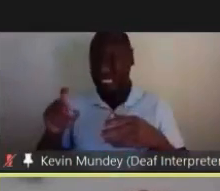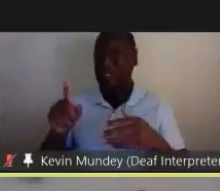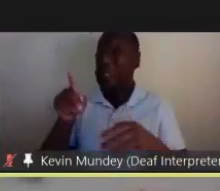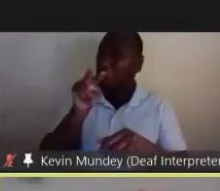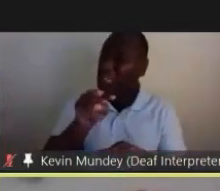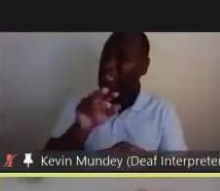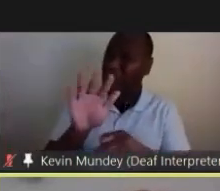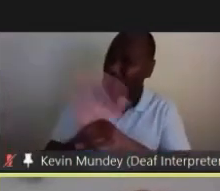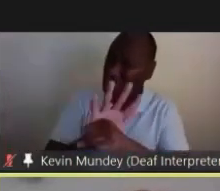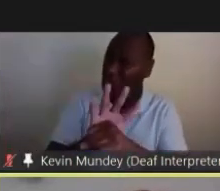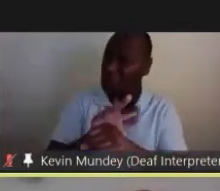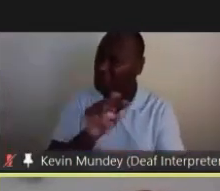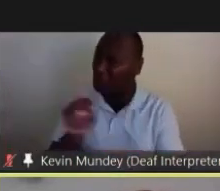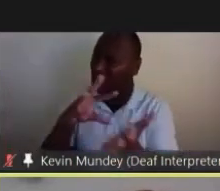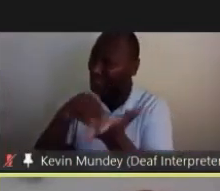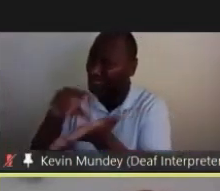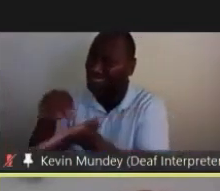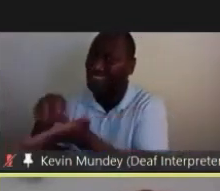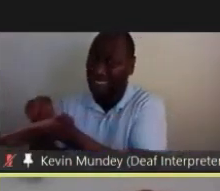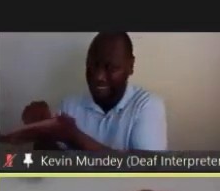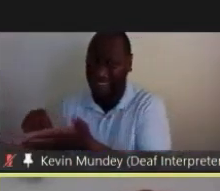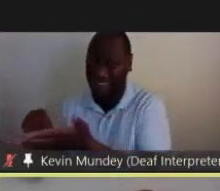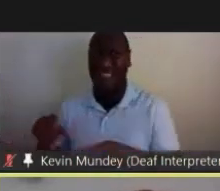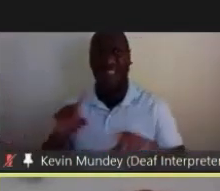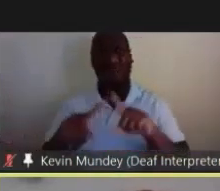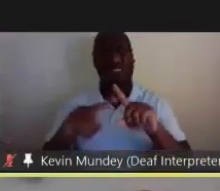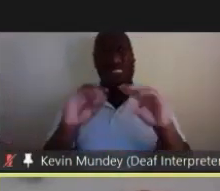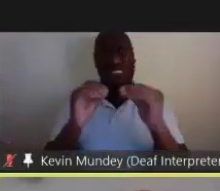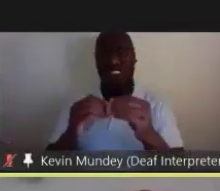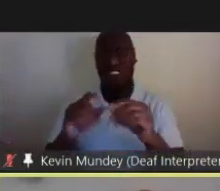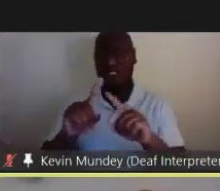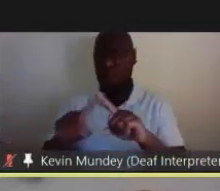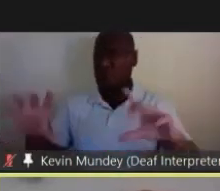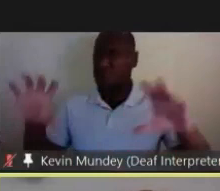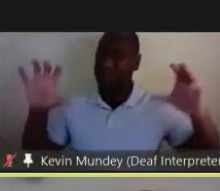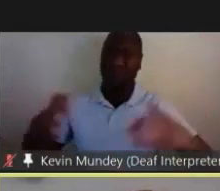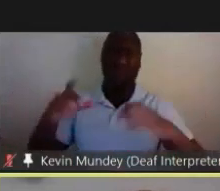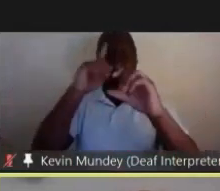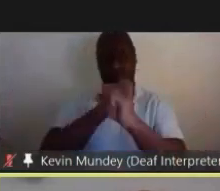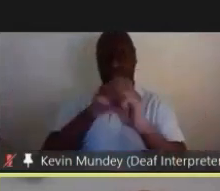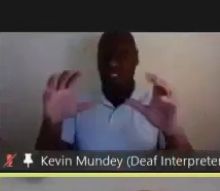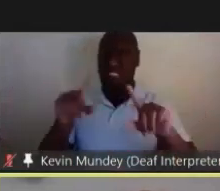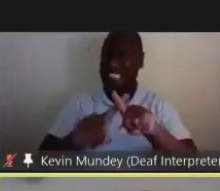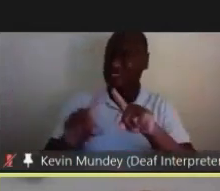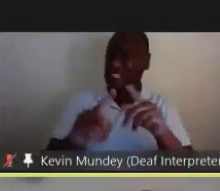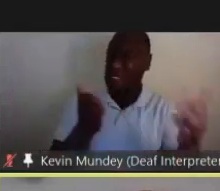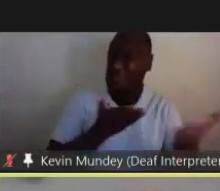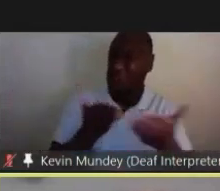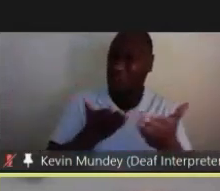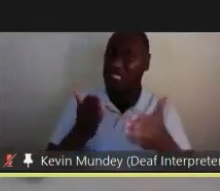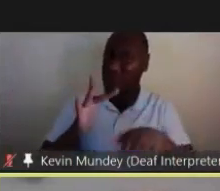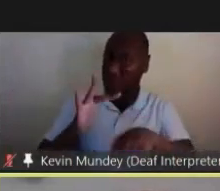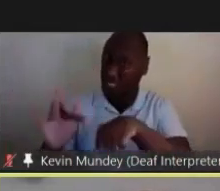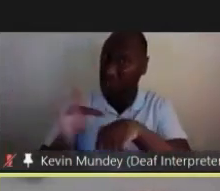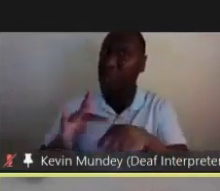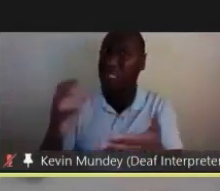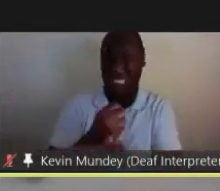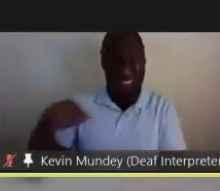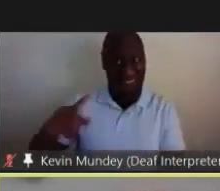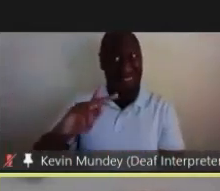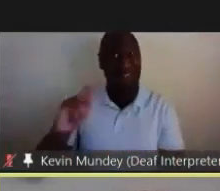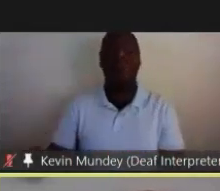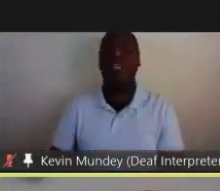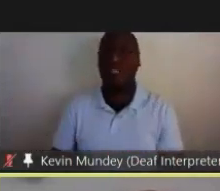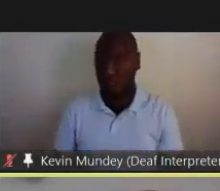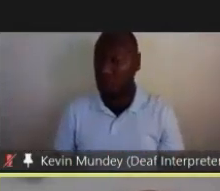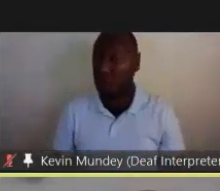These organizations represent a sample of all services and resources available in Philadelphia, but are not an